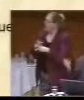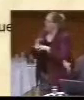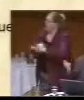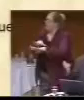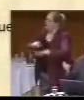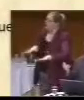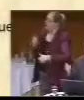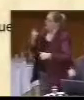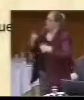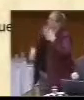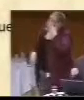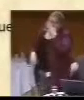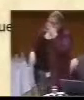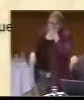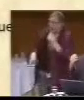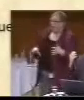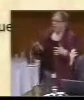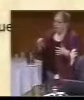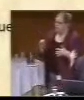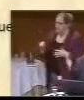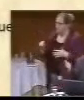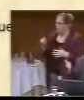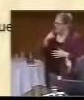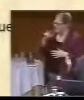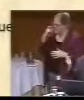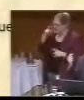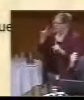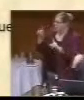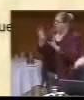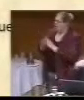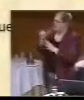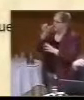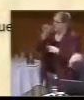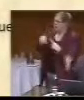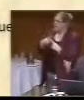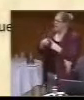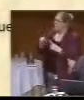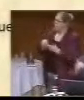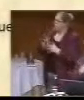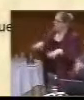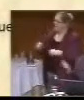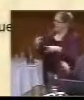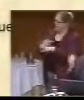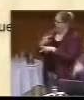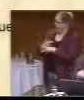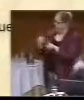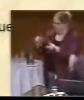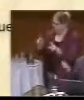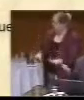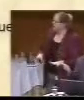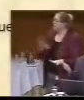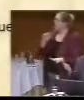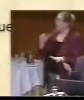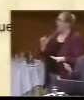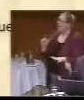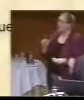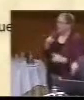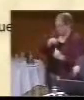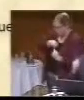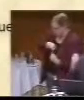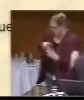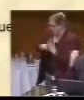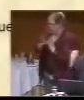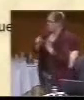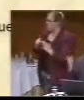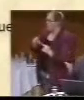students taking math tests. And students who, for example, are struggling readers or are